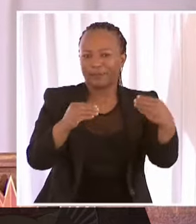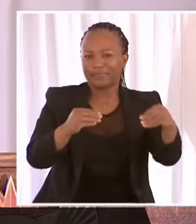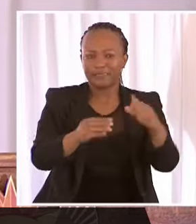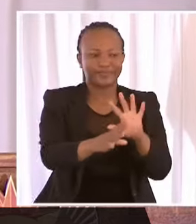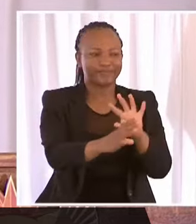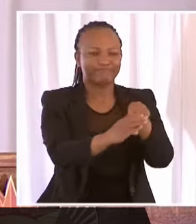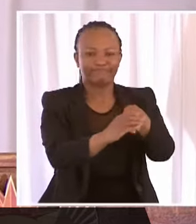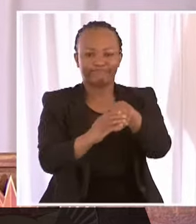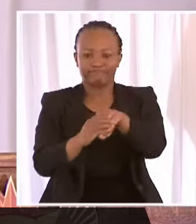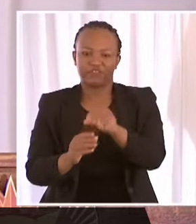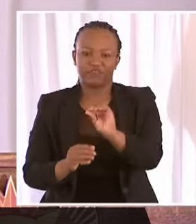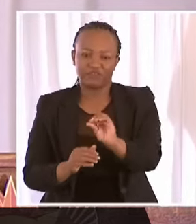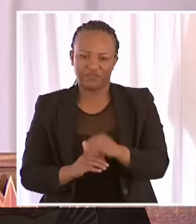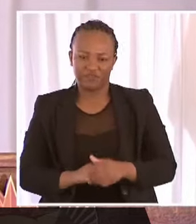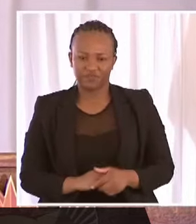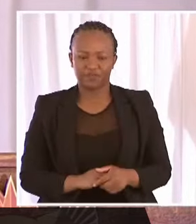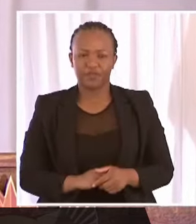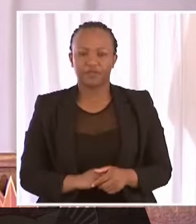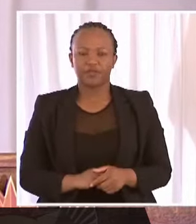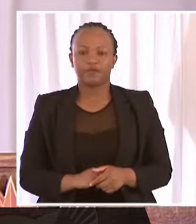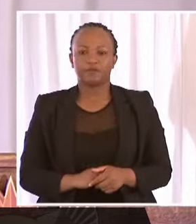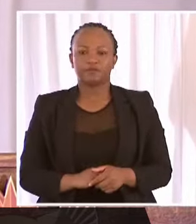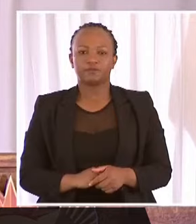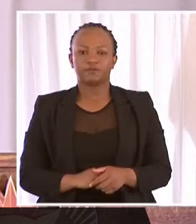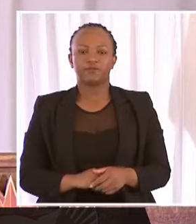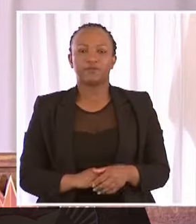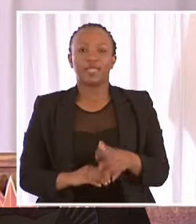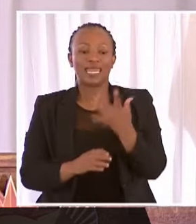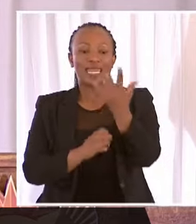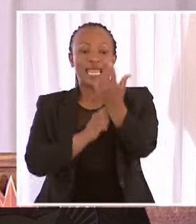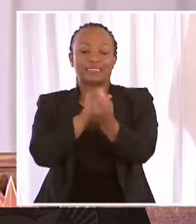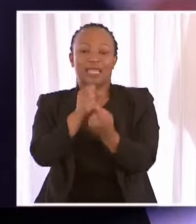And we owe Comrade Aziz a victory next year.